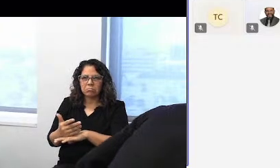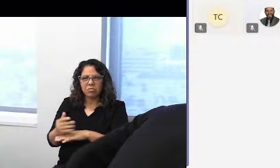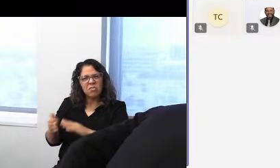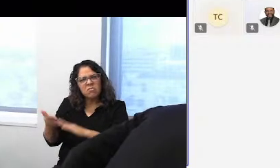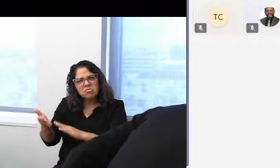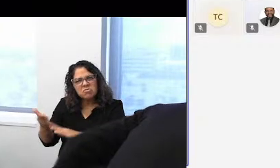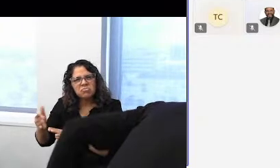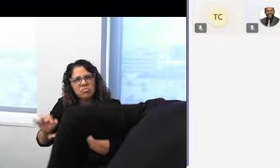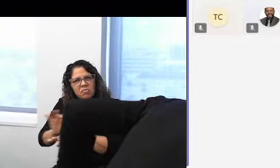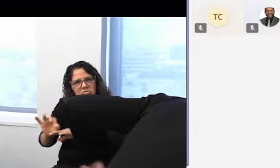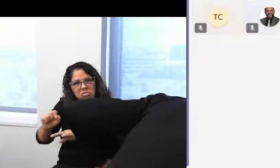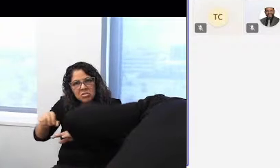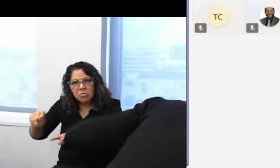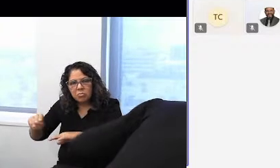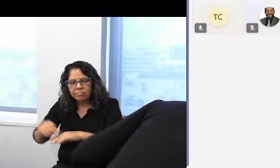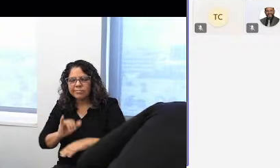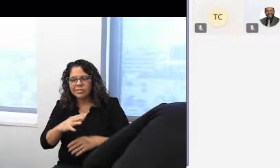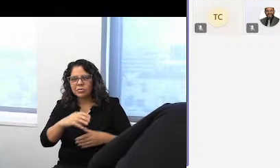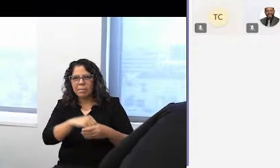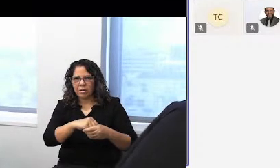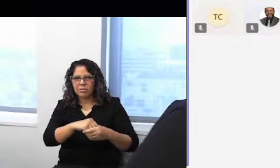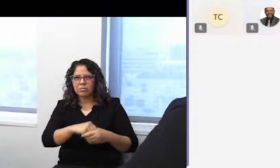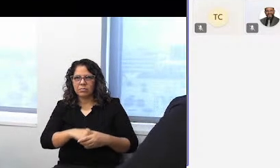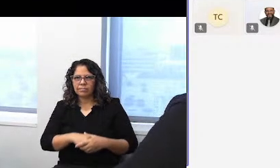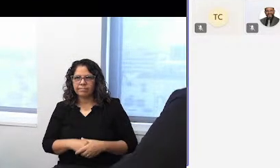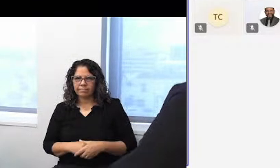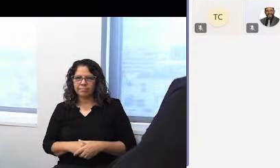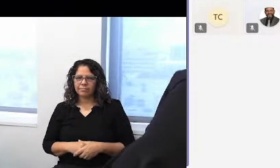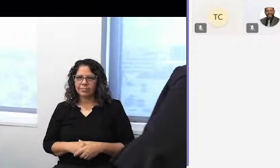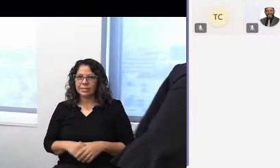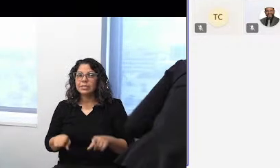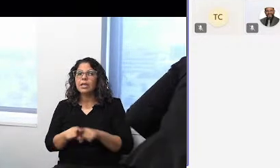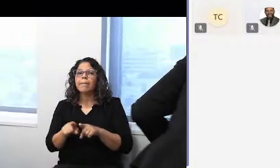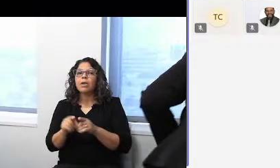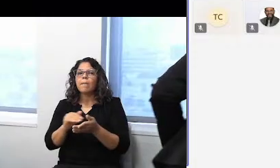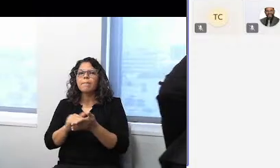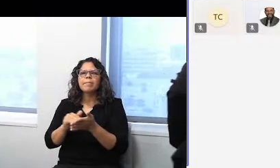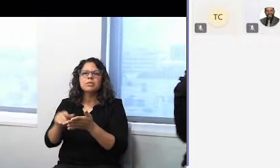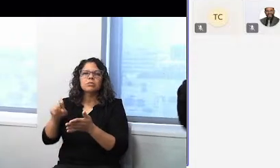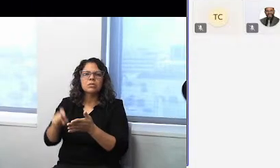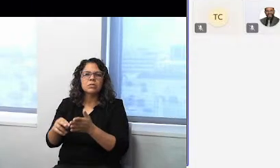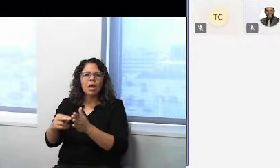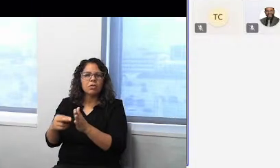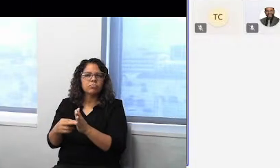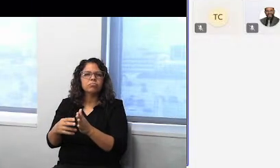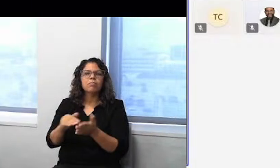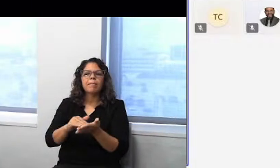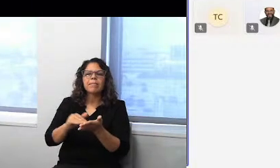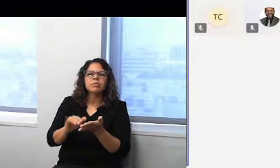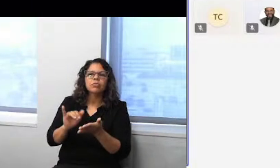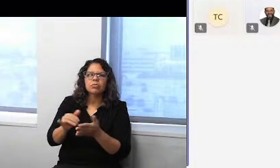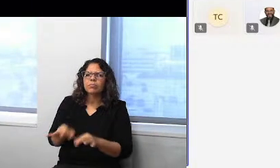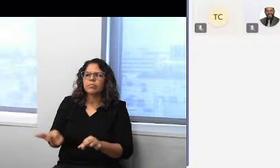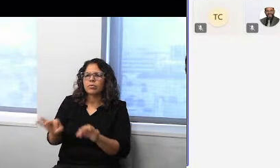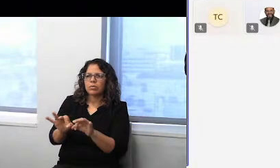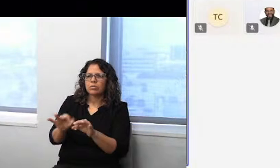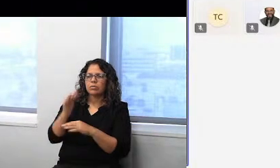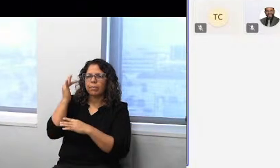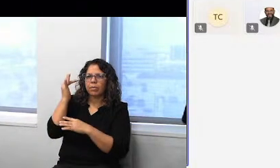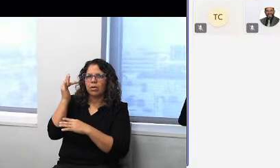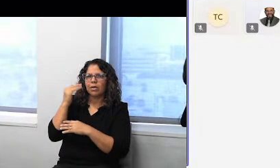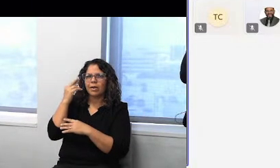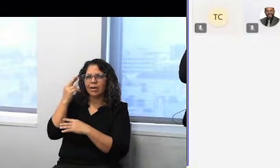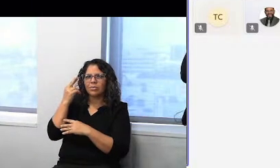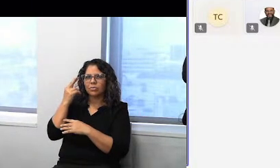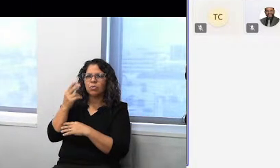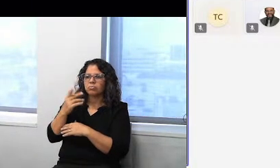And a permitting process is another one where maybe there's a benefit to doing multiple at once, maybe not. That is very correct. Okay,